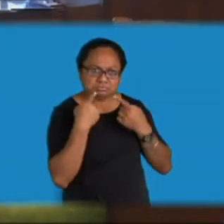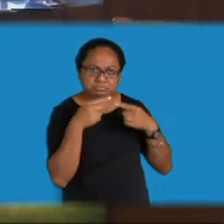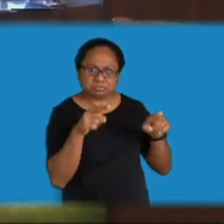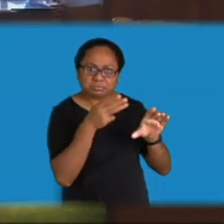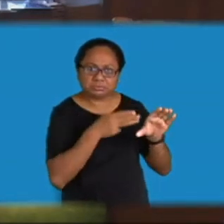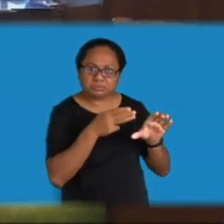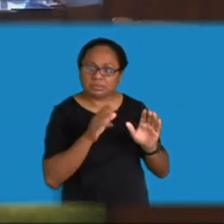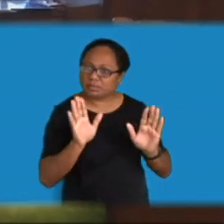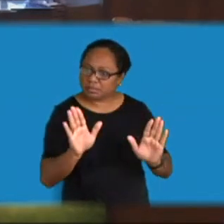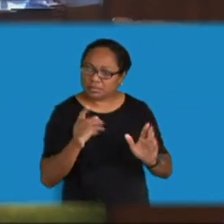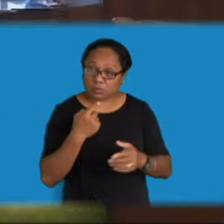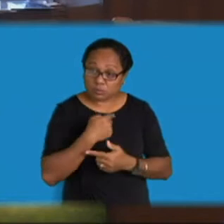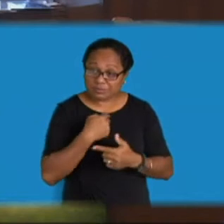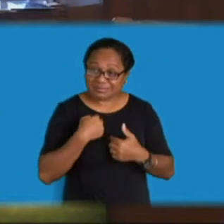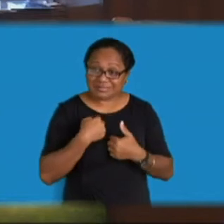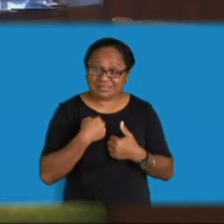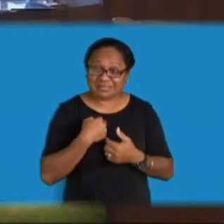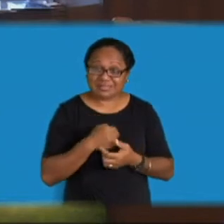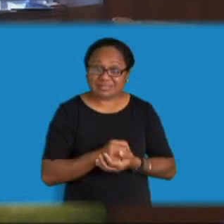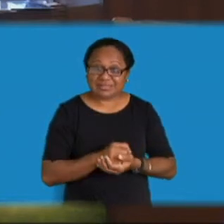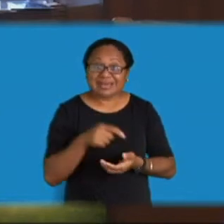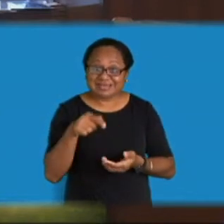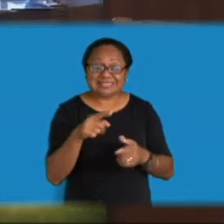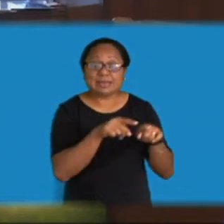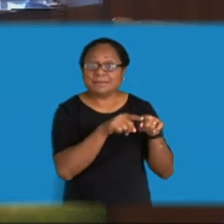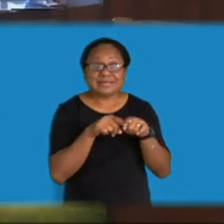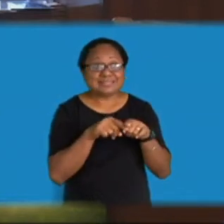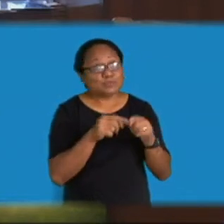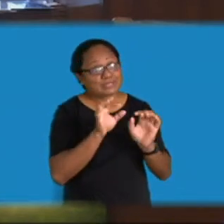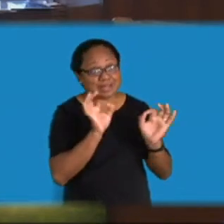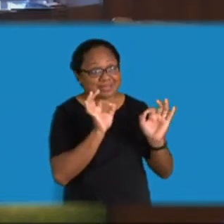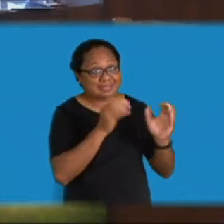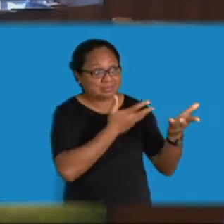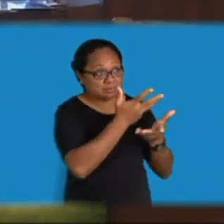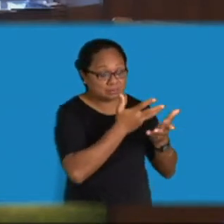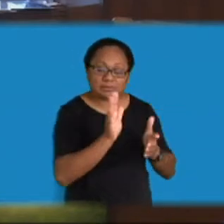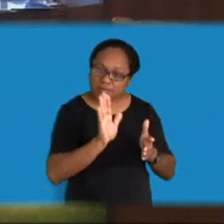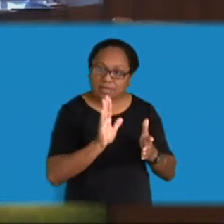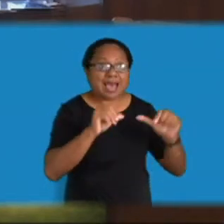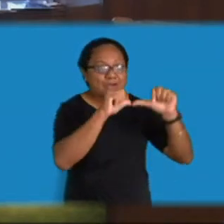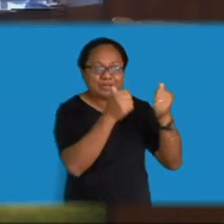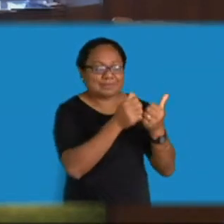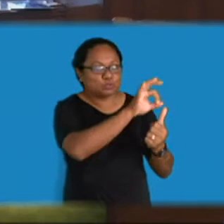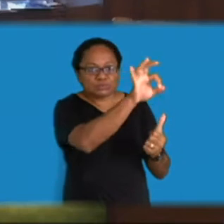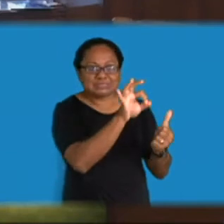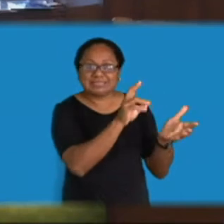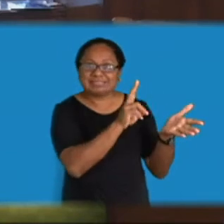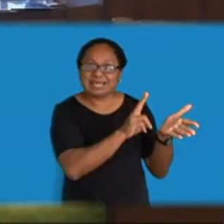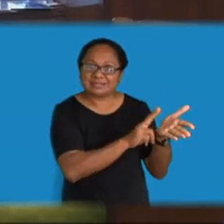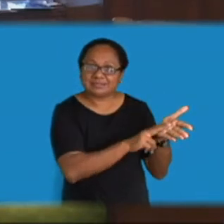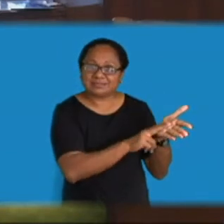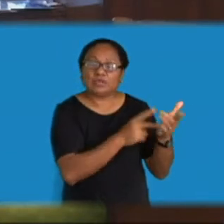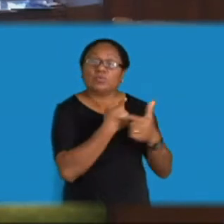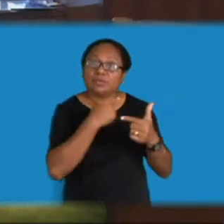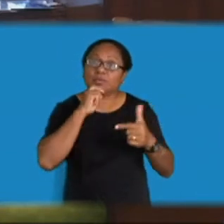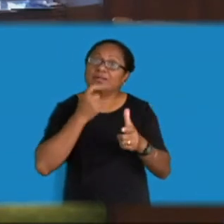consider this, Madam Speaker, to be the end game for negotiations. The agreement is not signed, and we will continue to